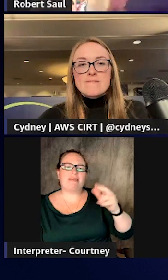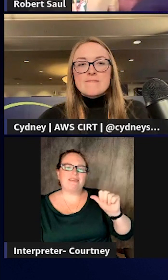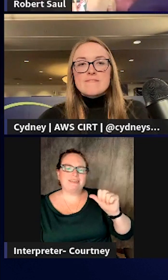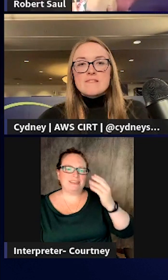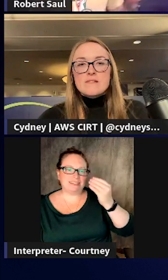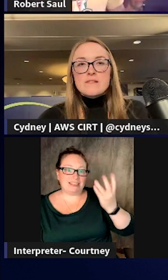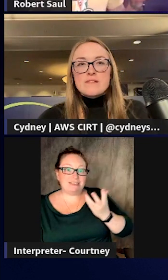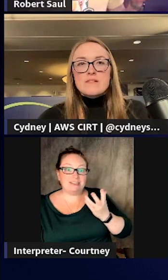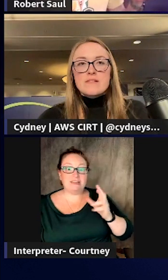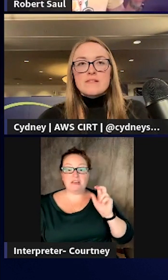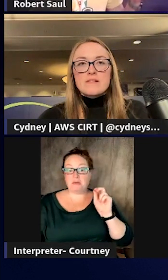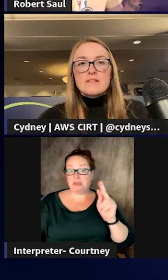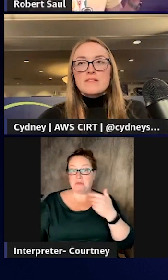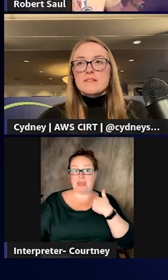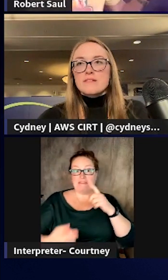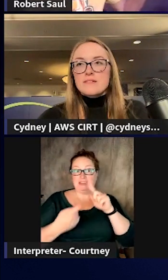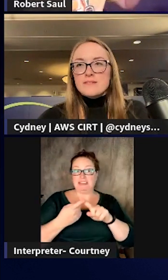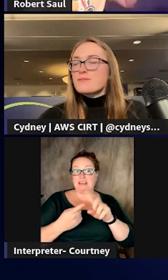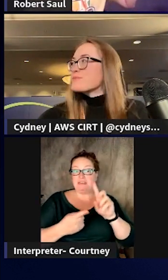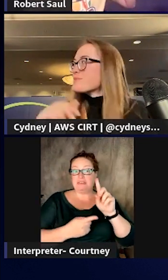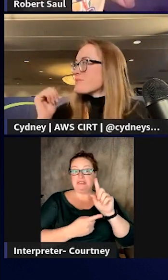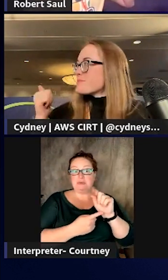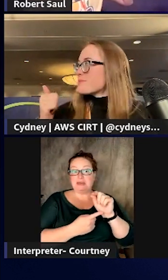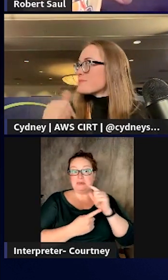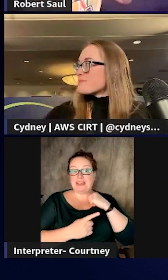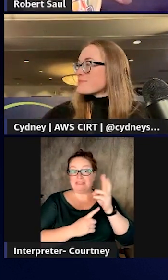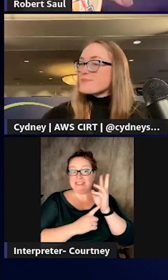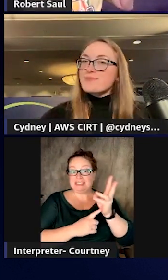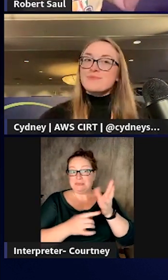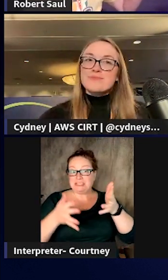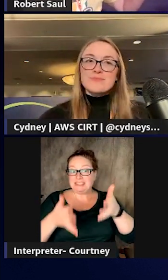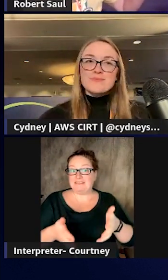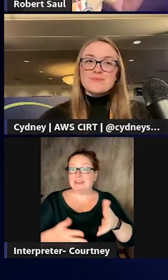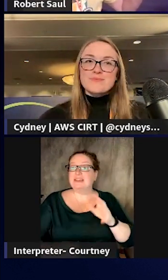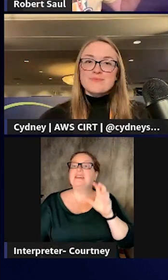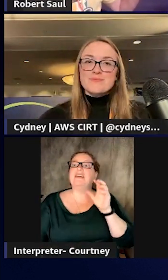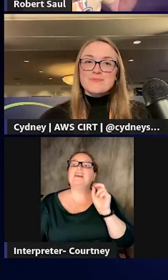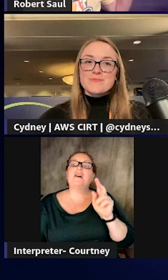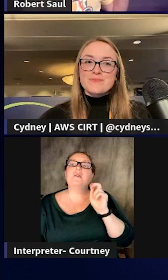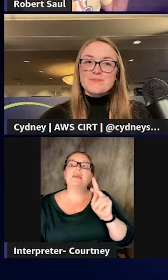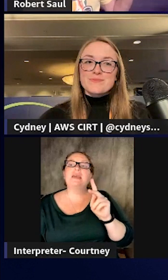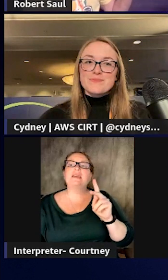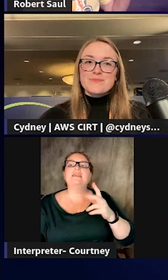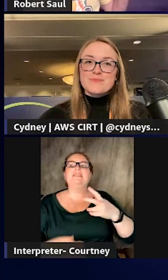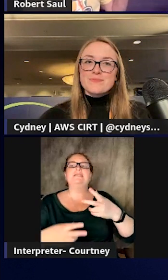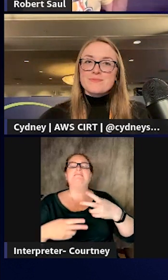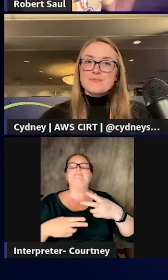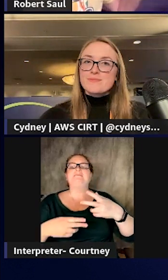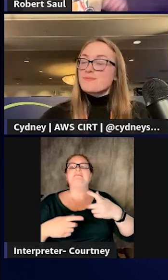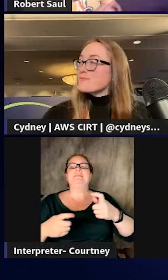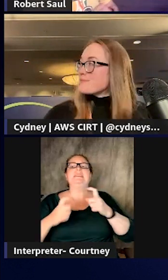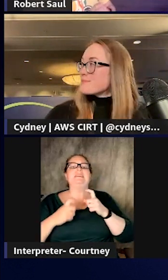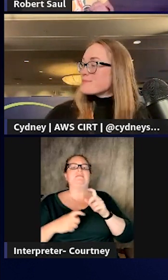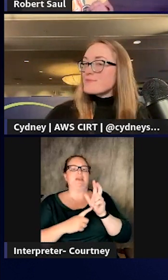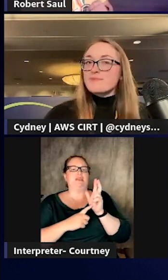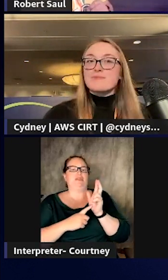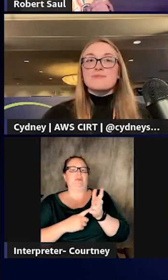okay, we've got till 20. We've got 6 minutes left. Give me 3 minutes on